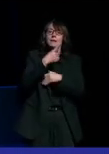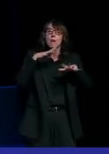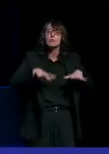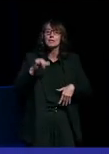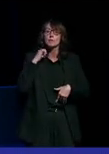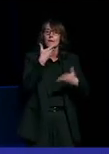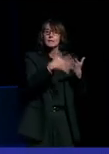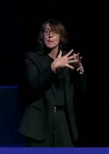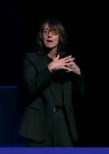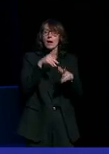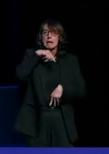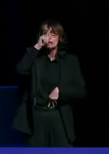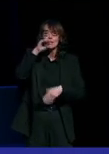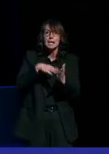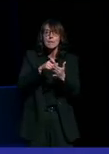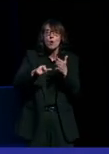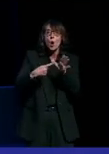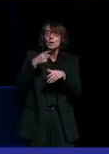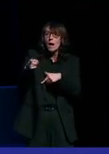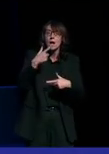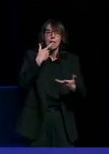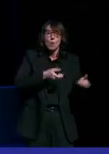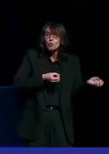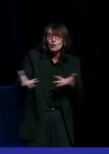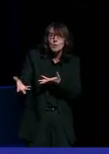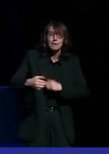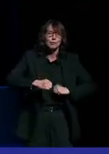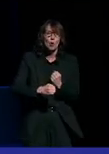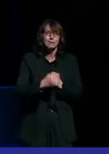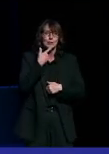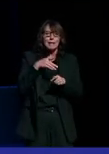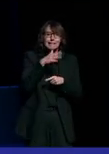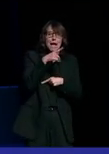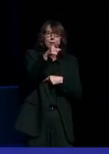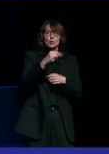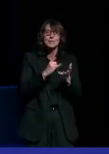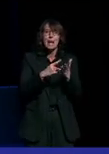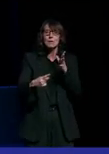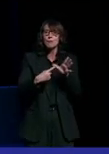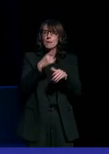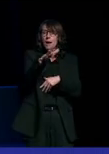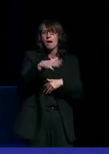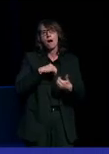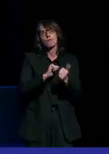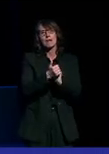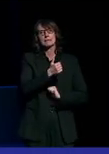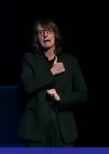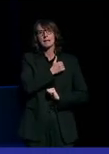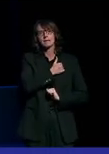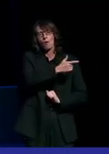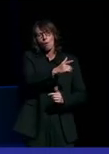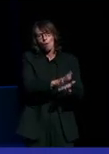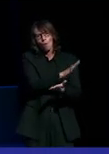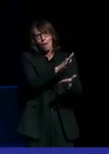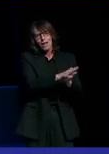We are selling chicken to Mongolia. We are shipping Scottish salmon to Saudi Arabia. And our friends in Canada are enjoying